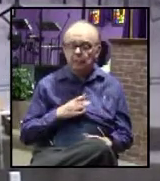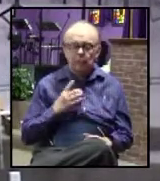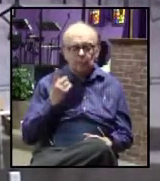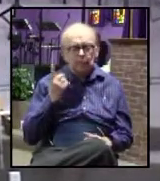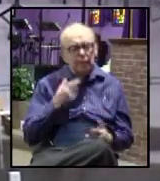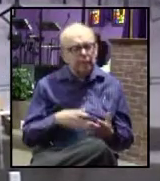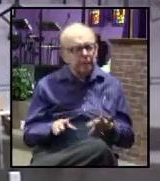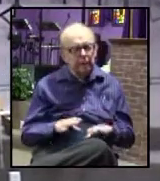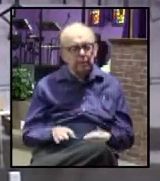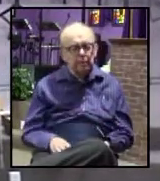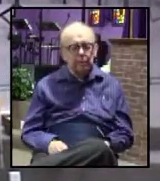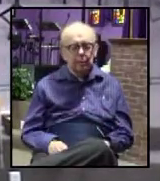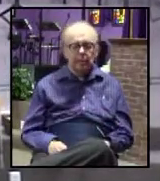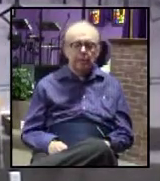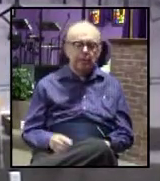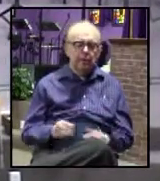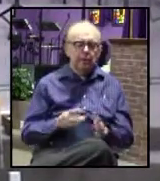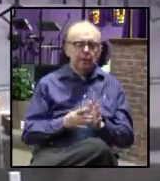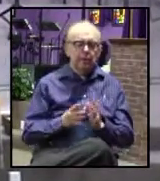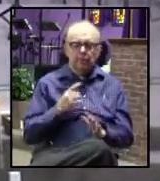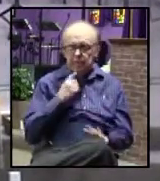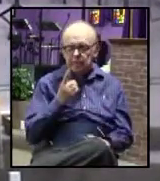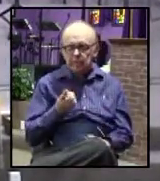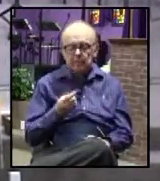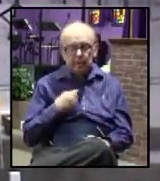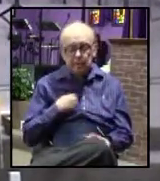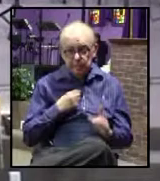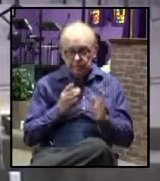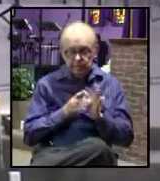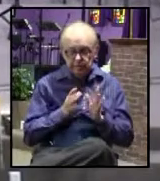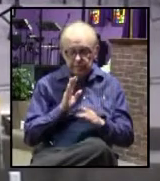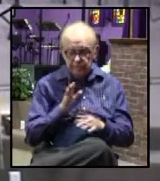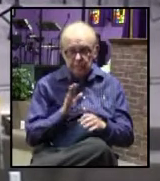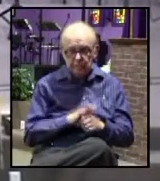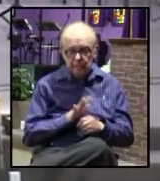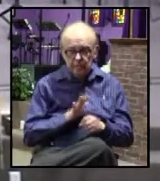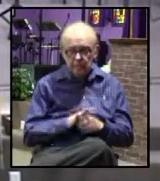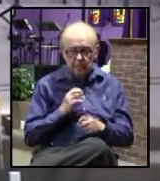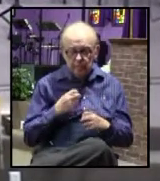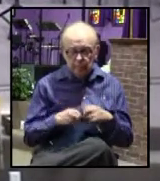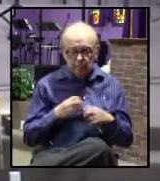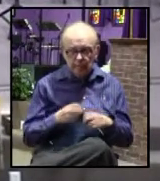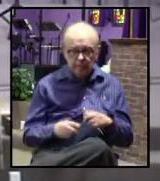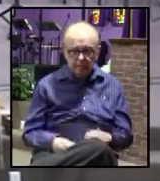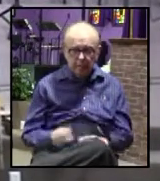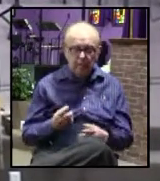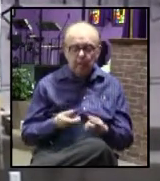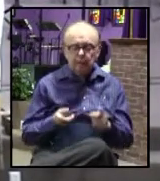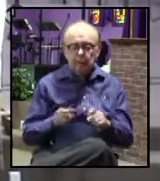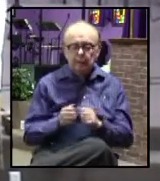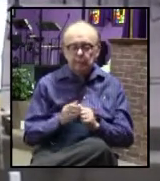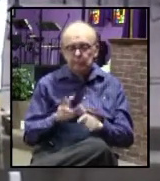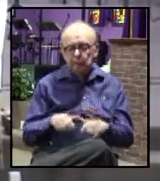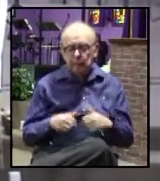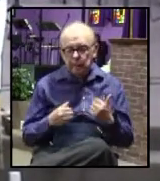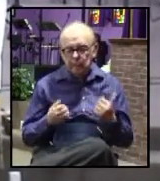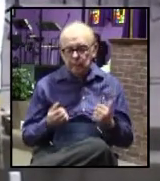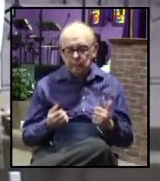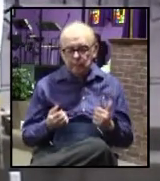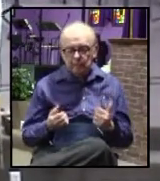here for? No, tell me your stresses. Tell me what's going on in your